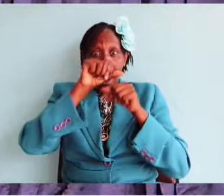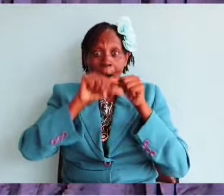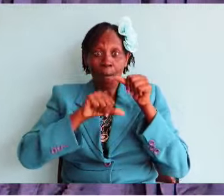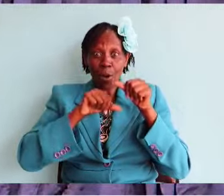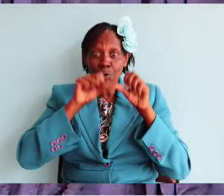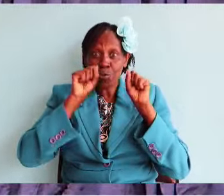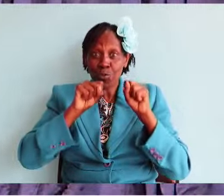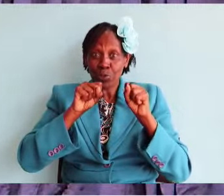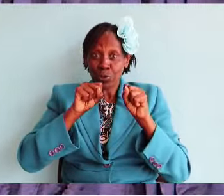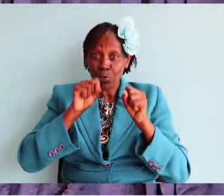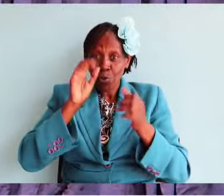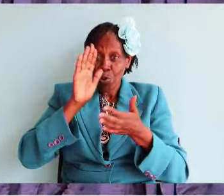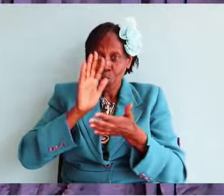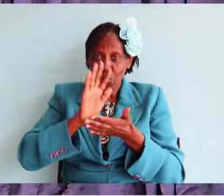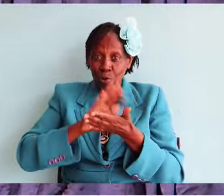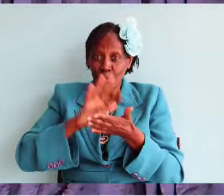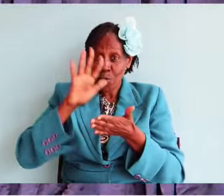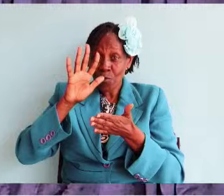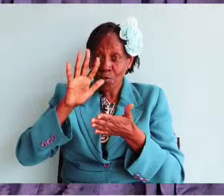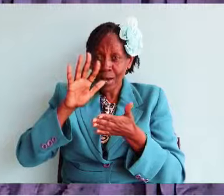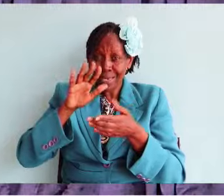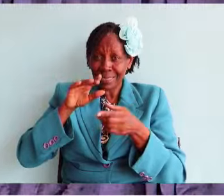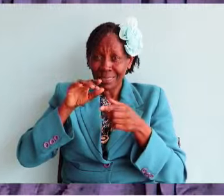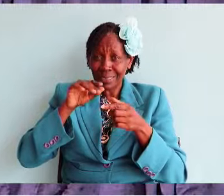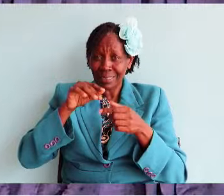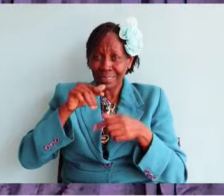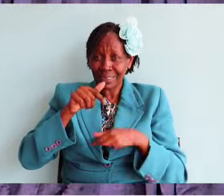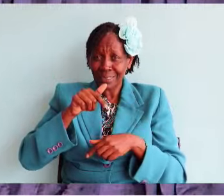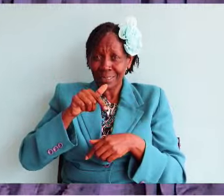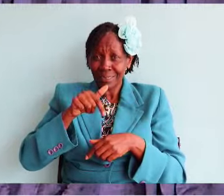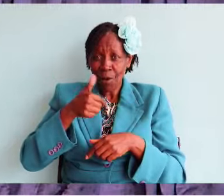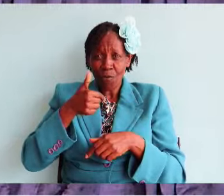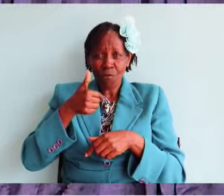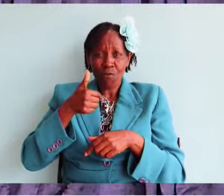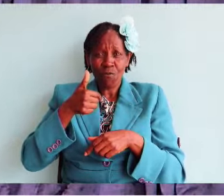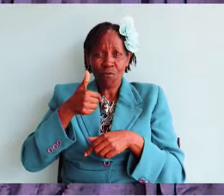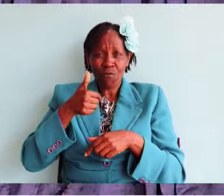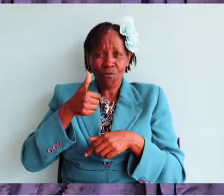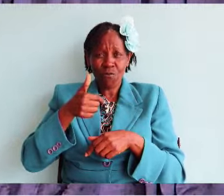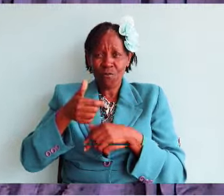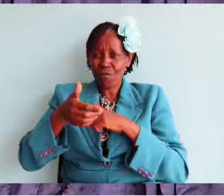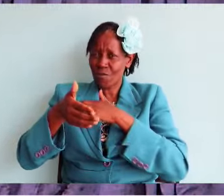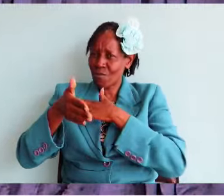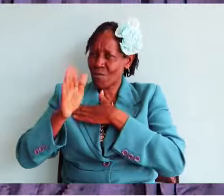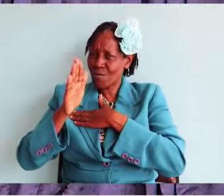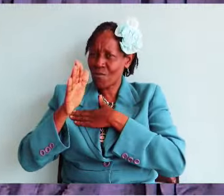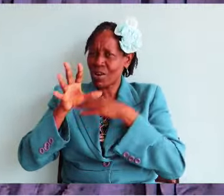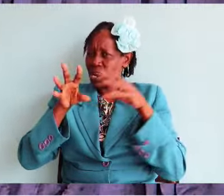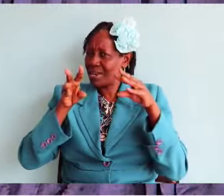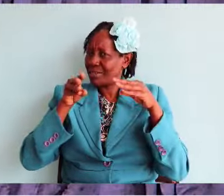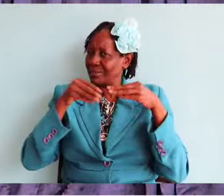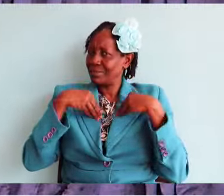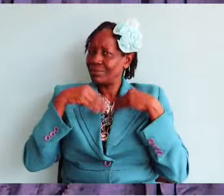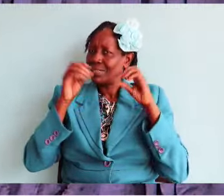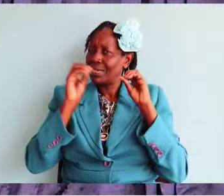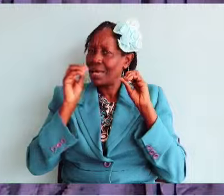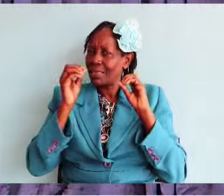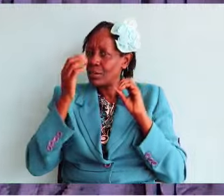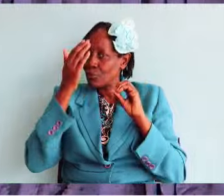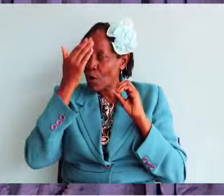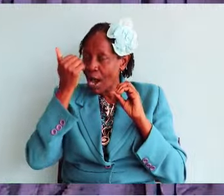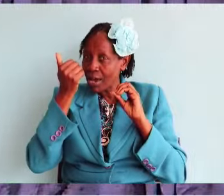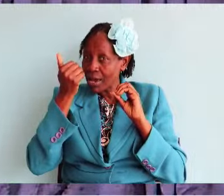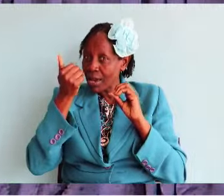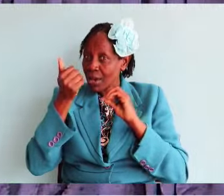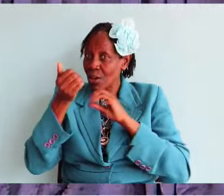glory to himself, God will do something to counter that. And so here, God is trying to